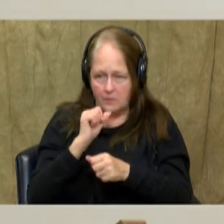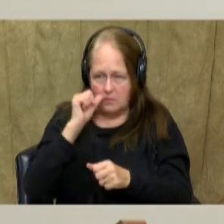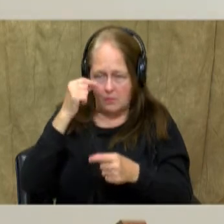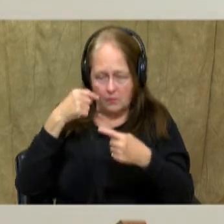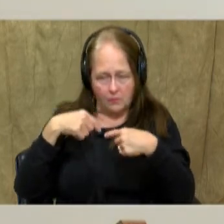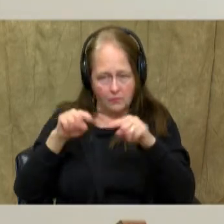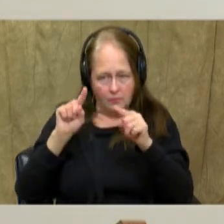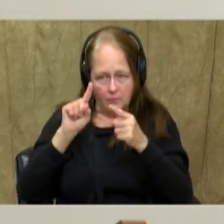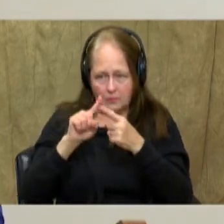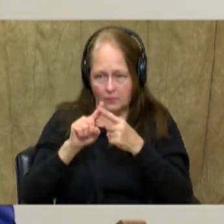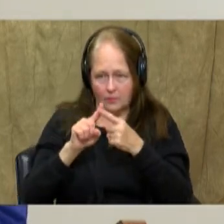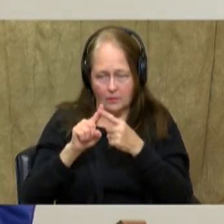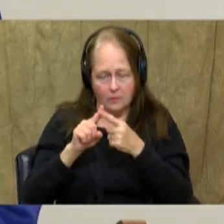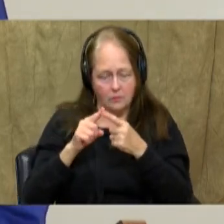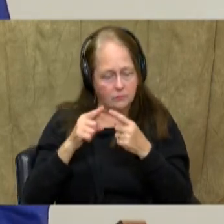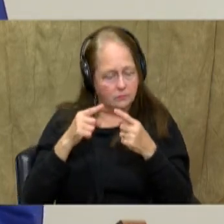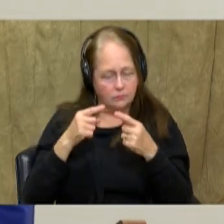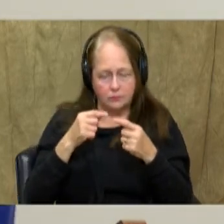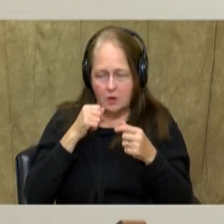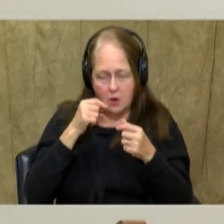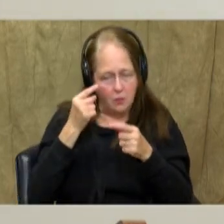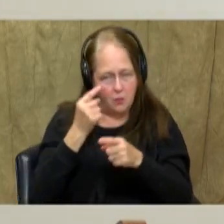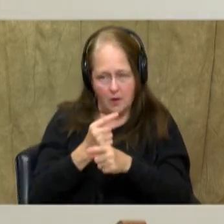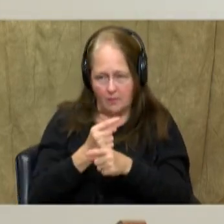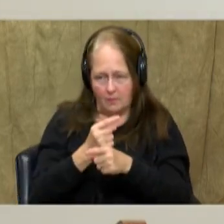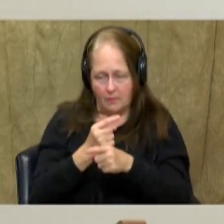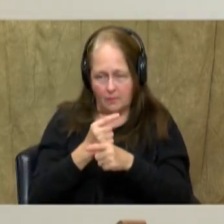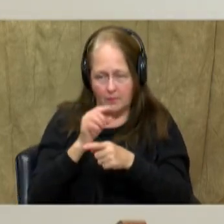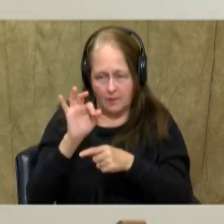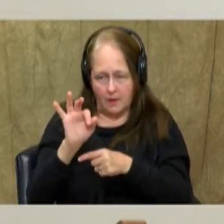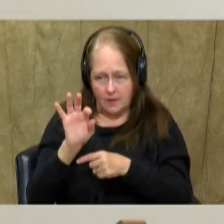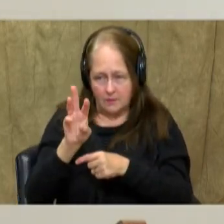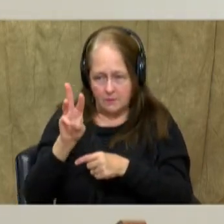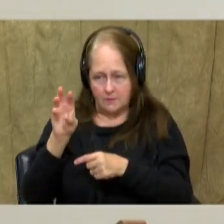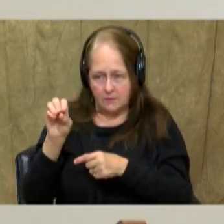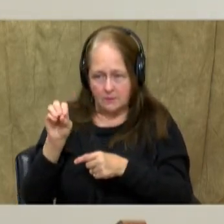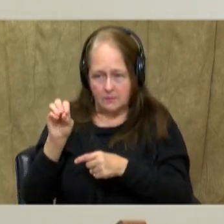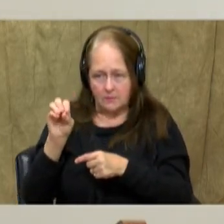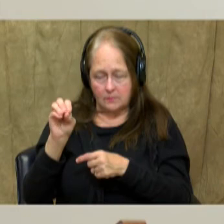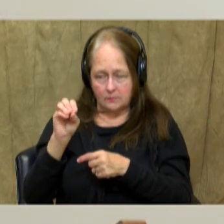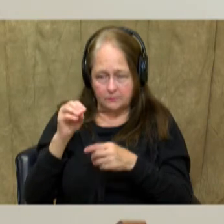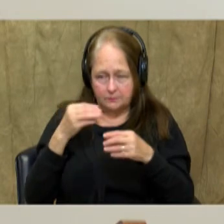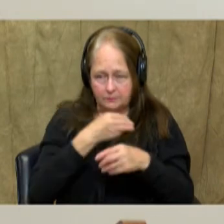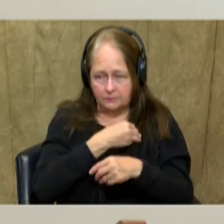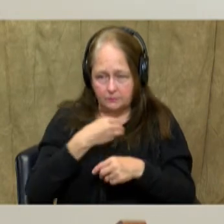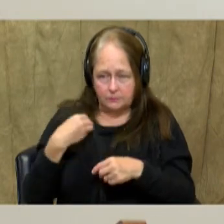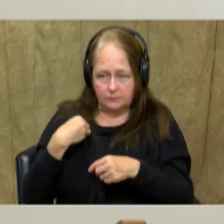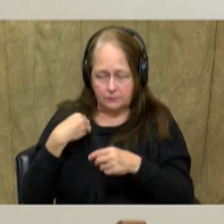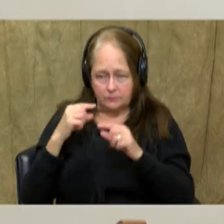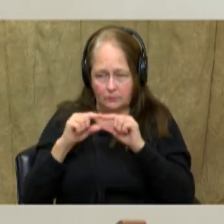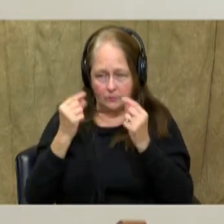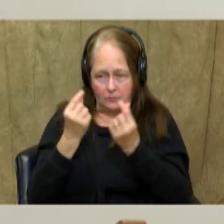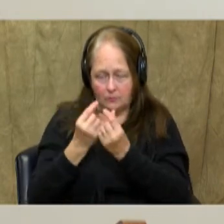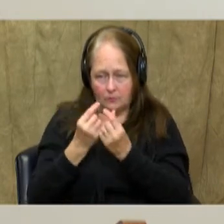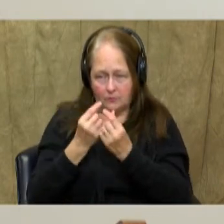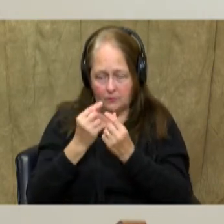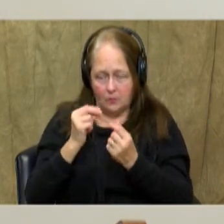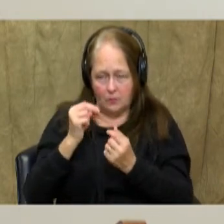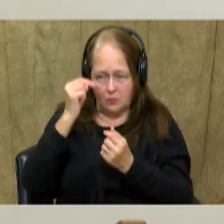not going to fly. So in 1960, members of this group called